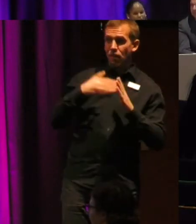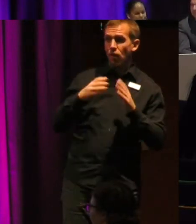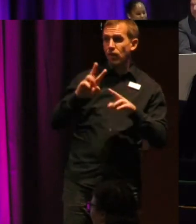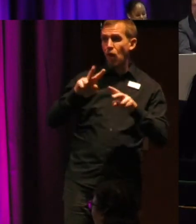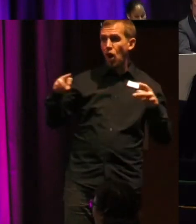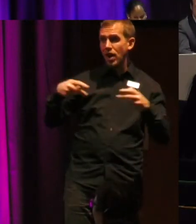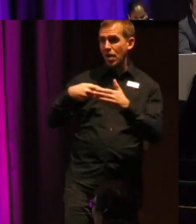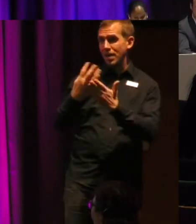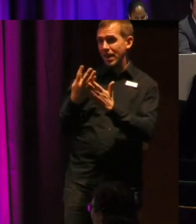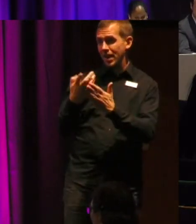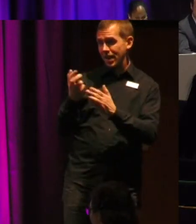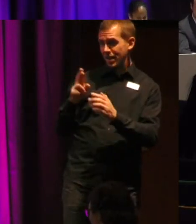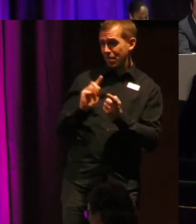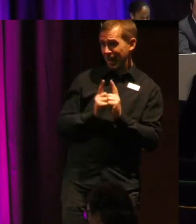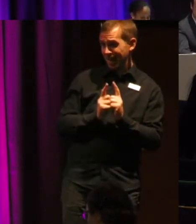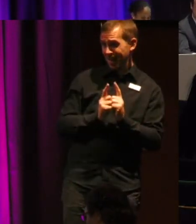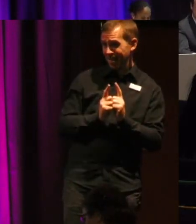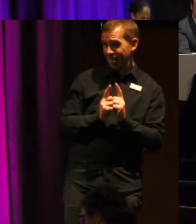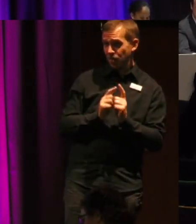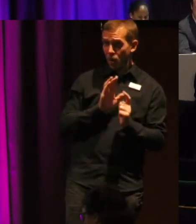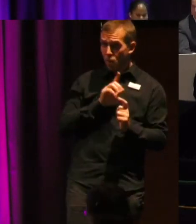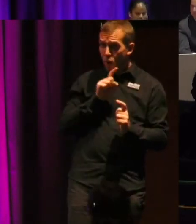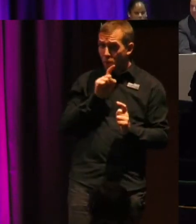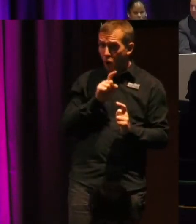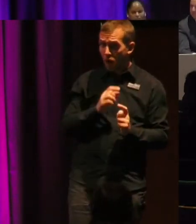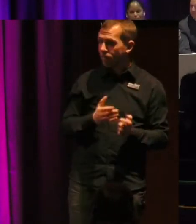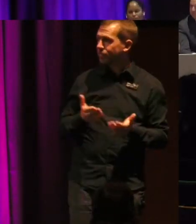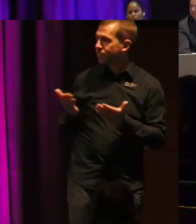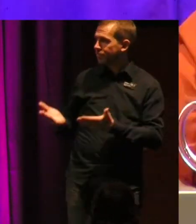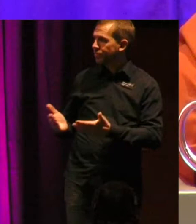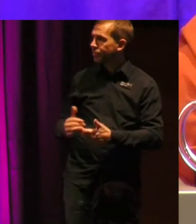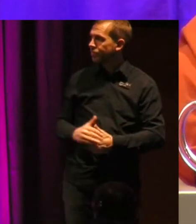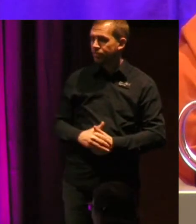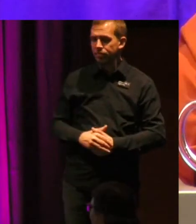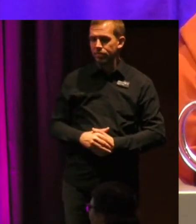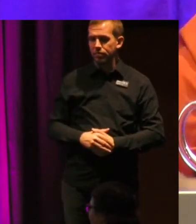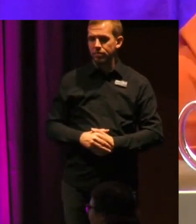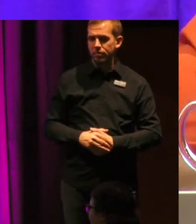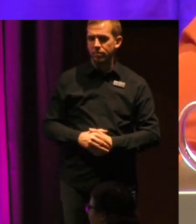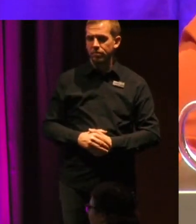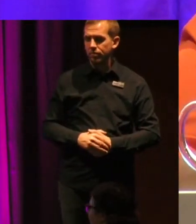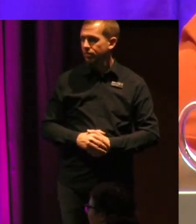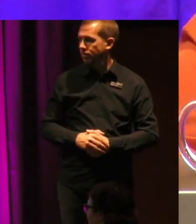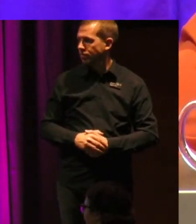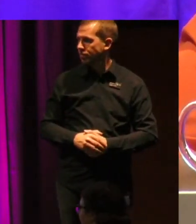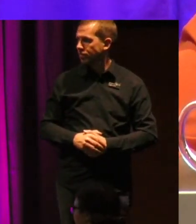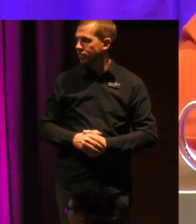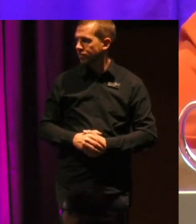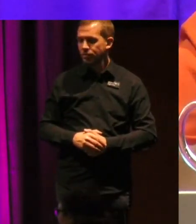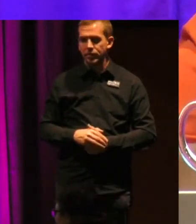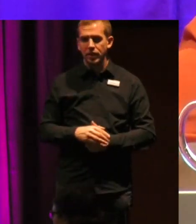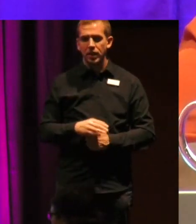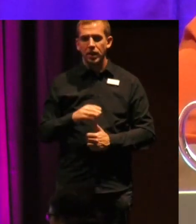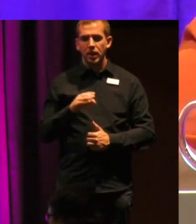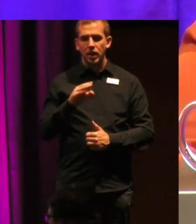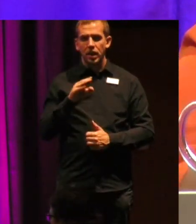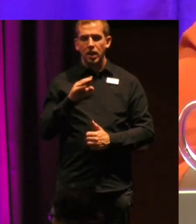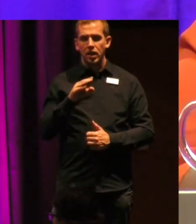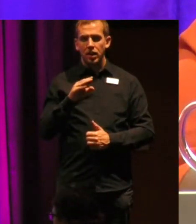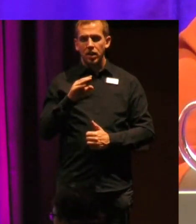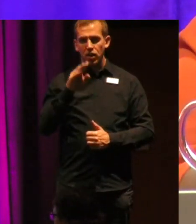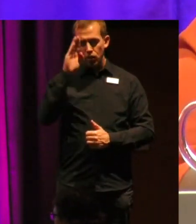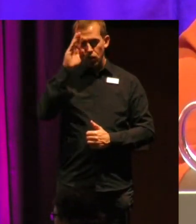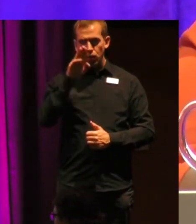So, wow. So I'll say a few things. I think what's been